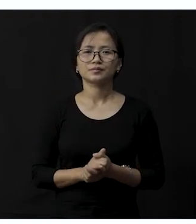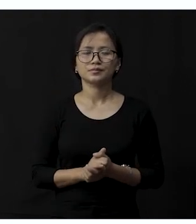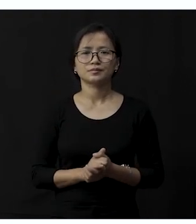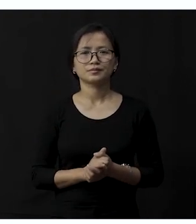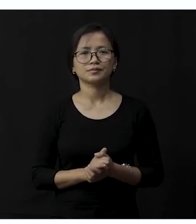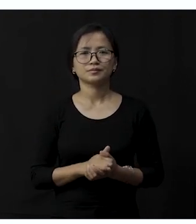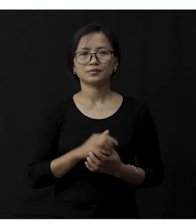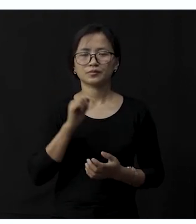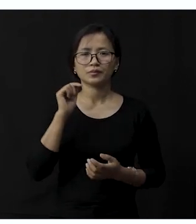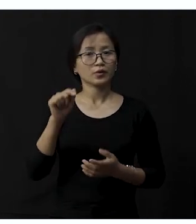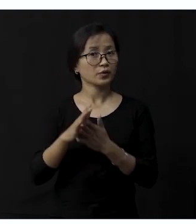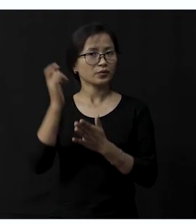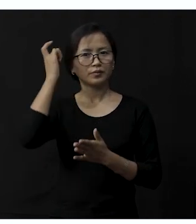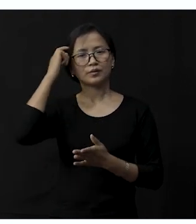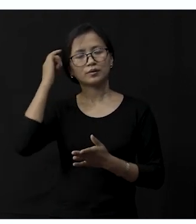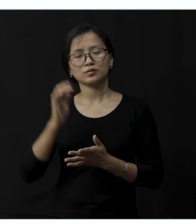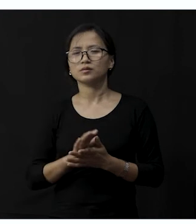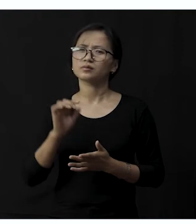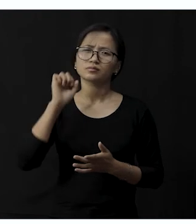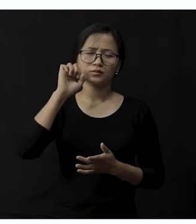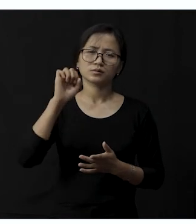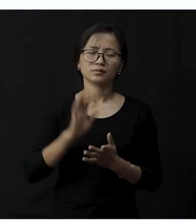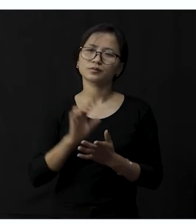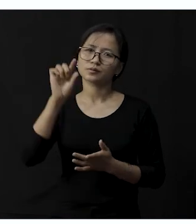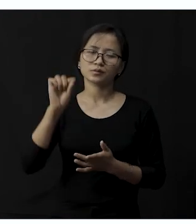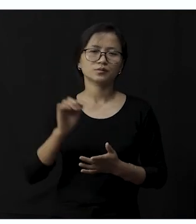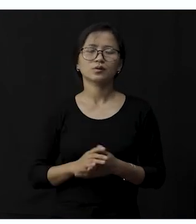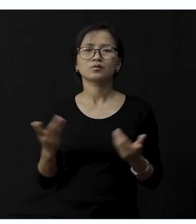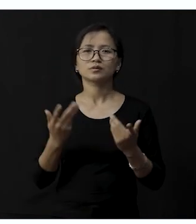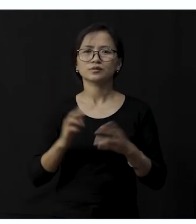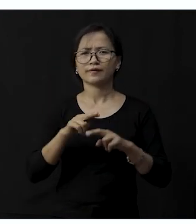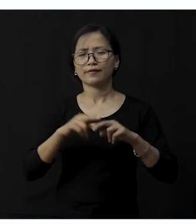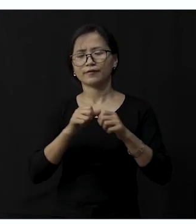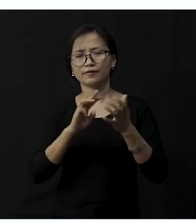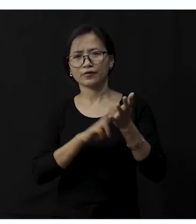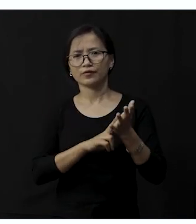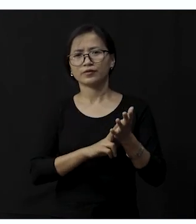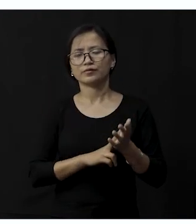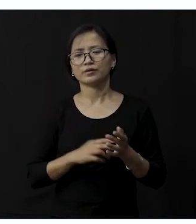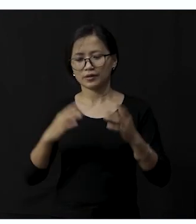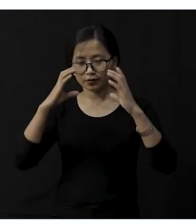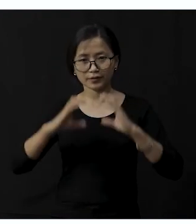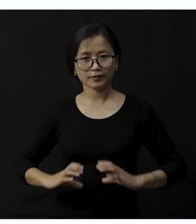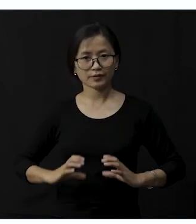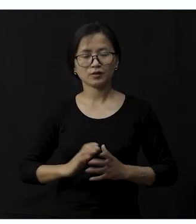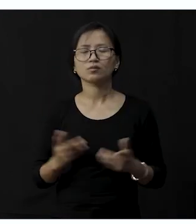you think that she would be doing, if you have any favorite character and you wanted to describe about your